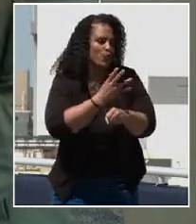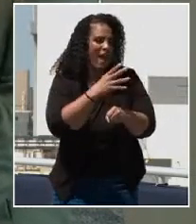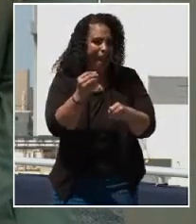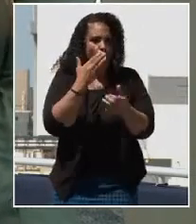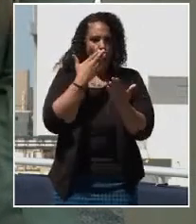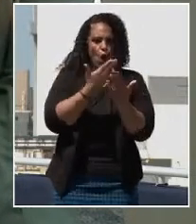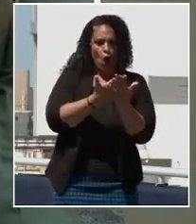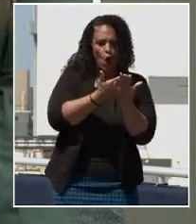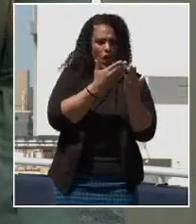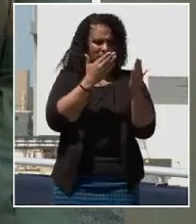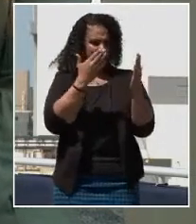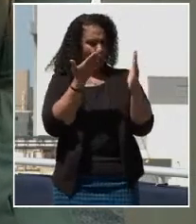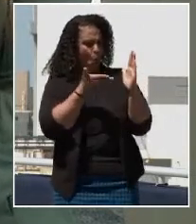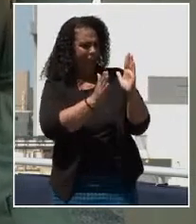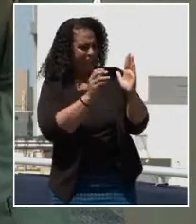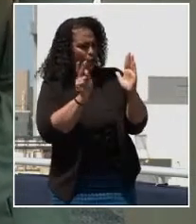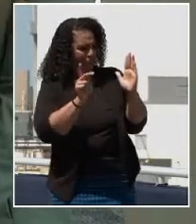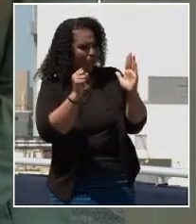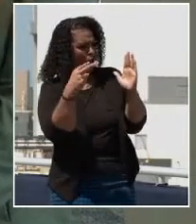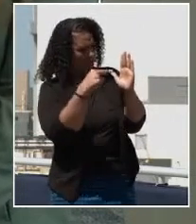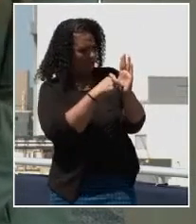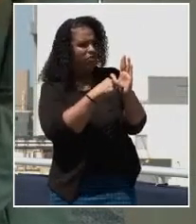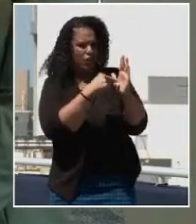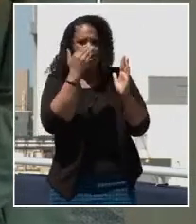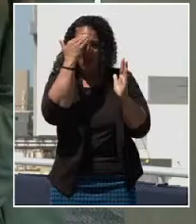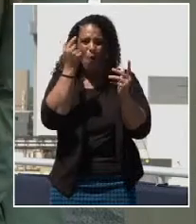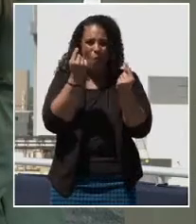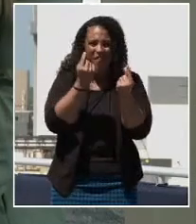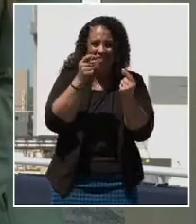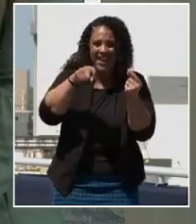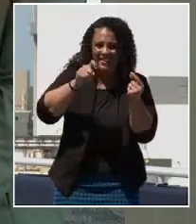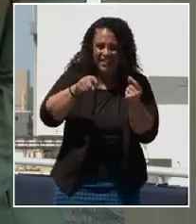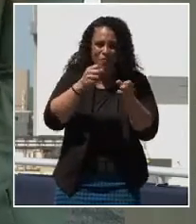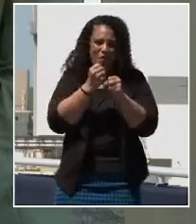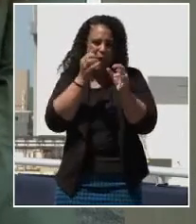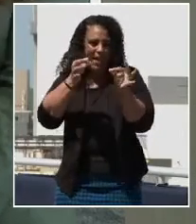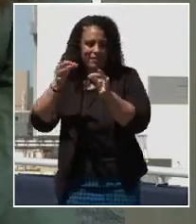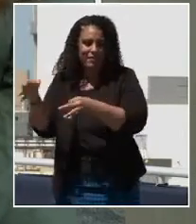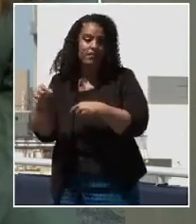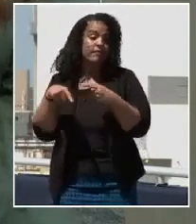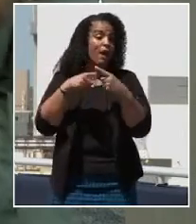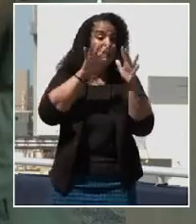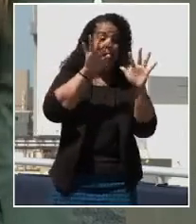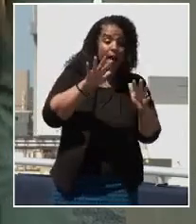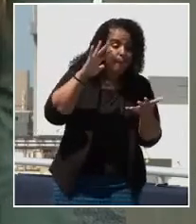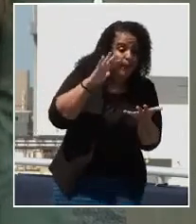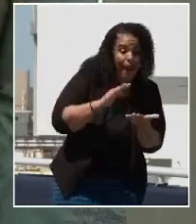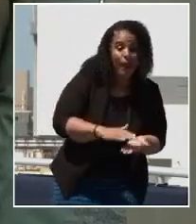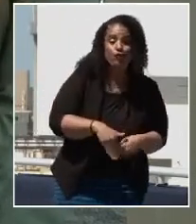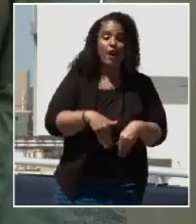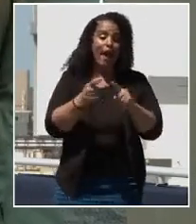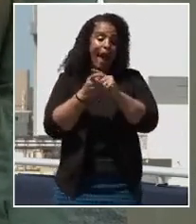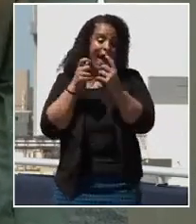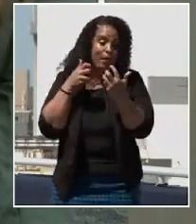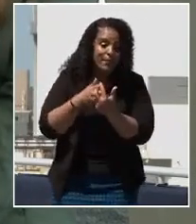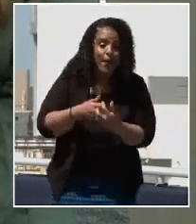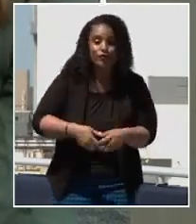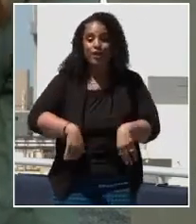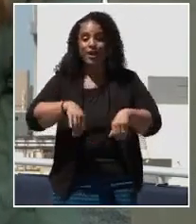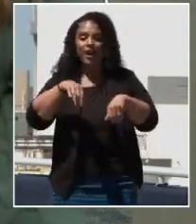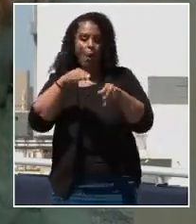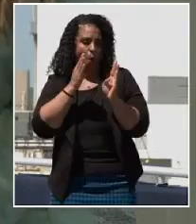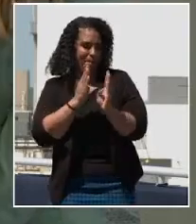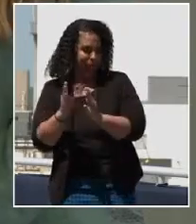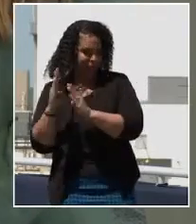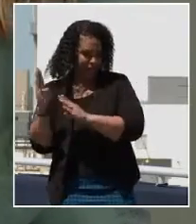in good formats and that people have what they need as they're making decisions whether those are about climate mitigation adaptation or